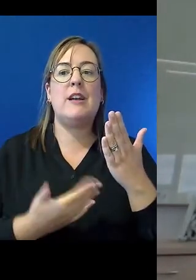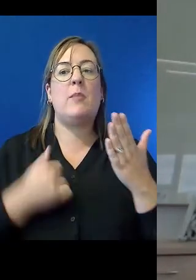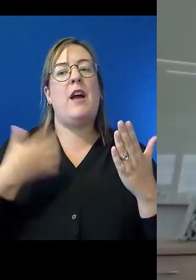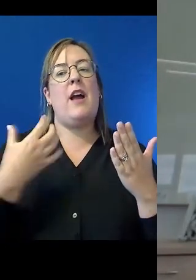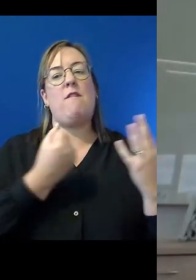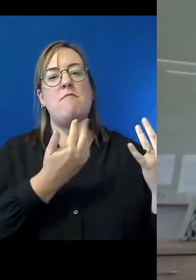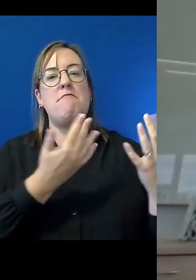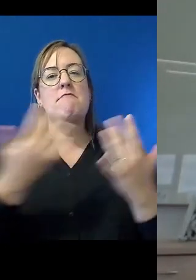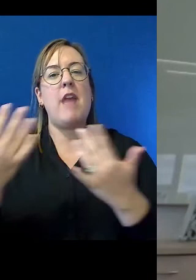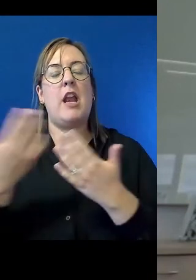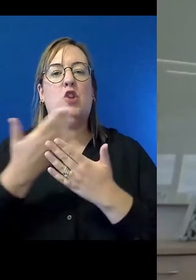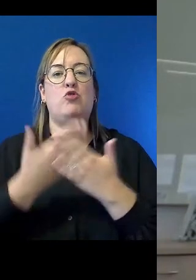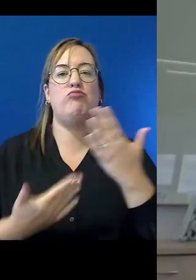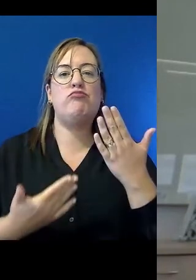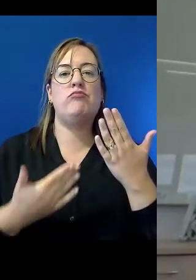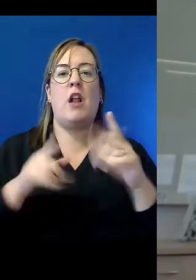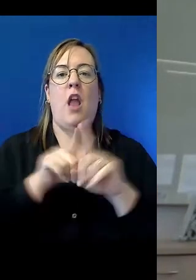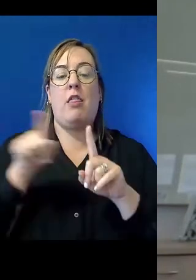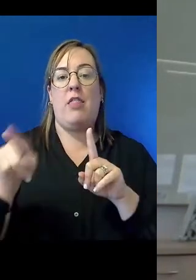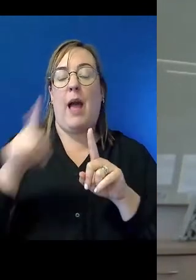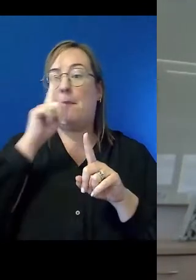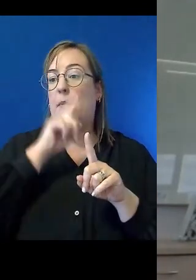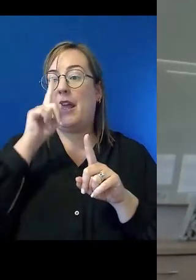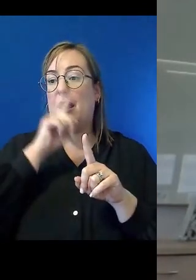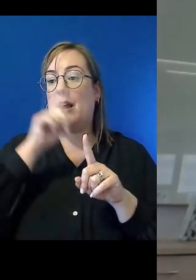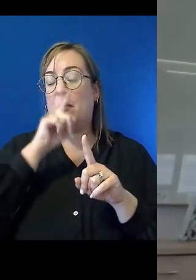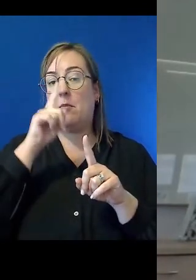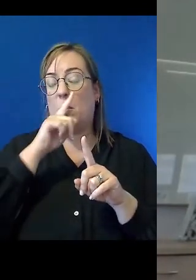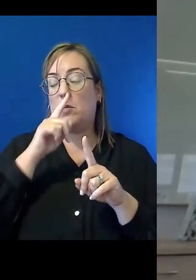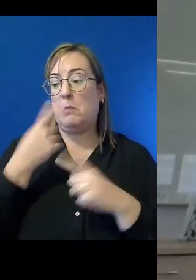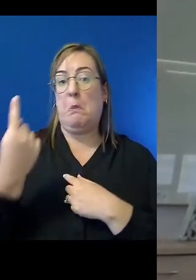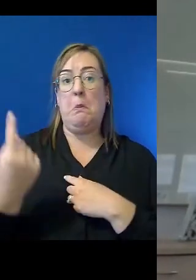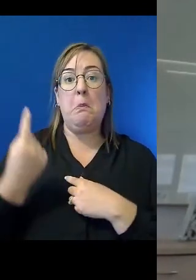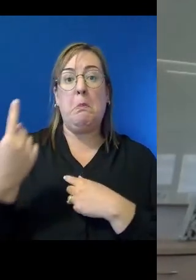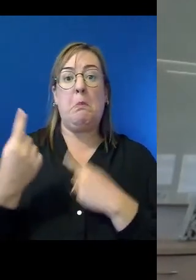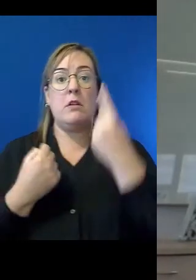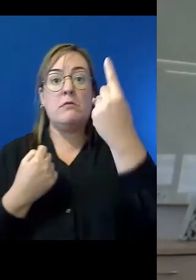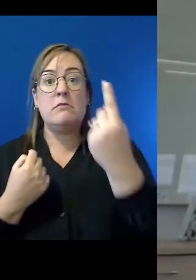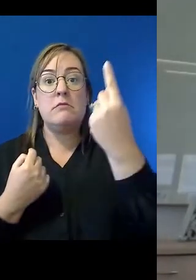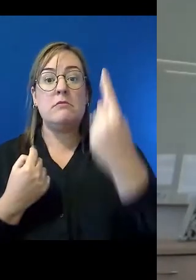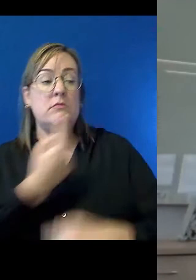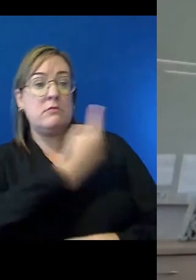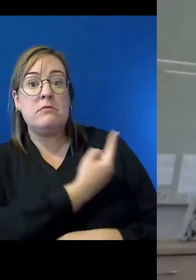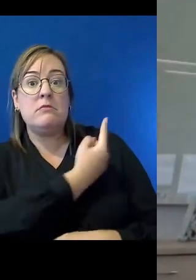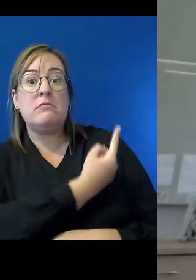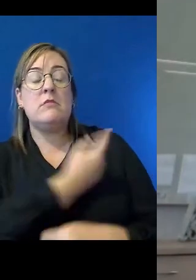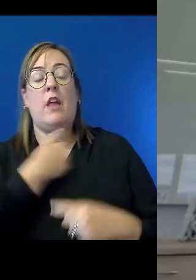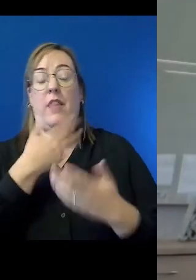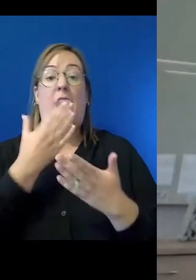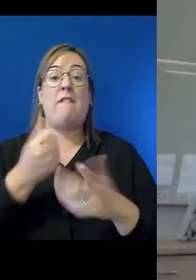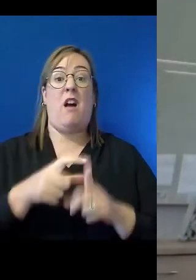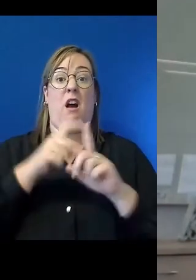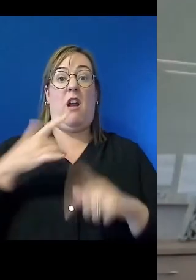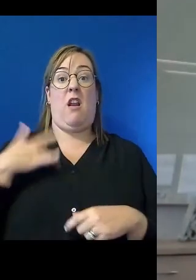where people are living in abstract poverty, people are doing it hard, and are being referred, and some